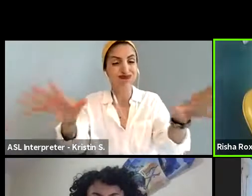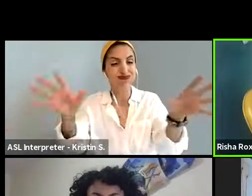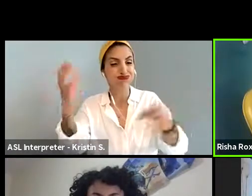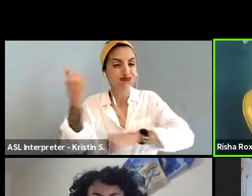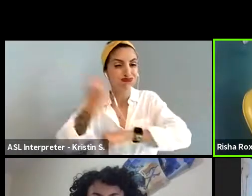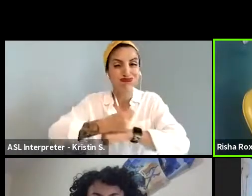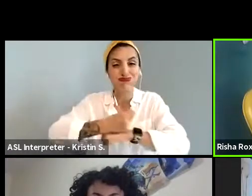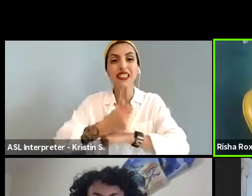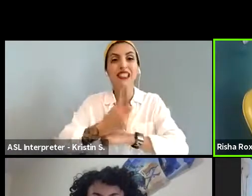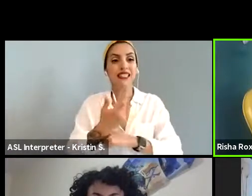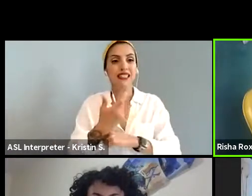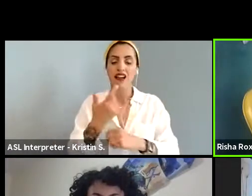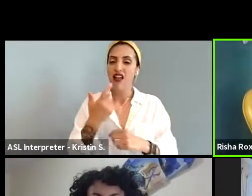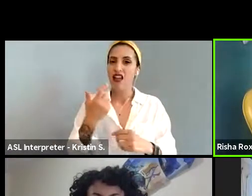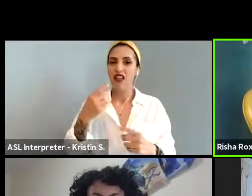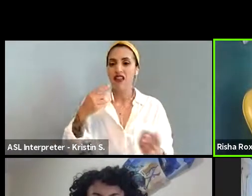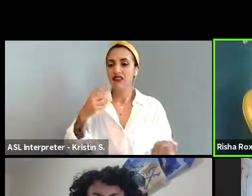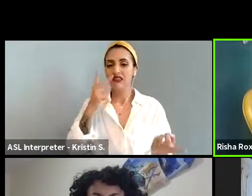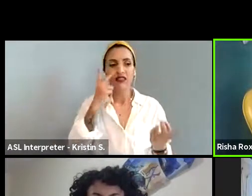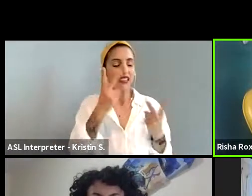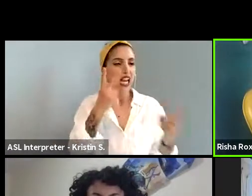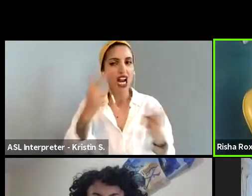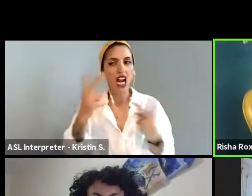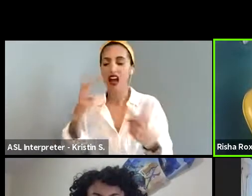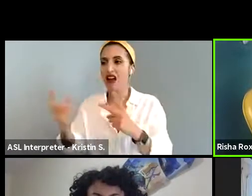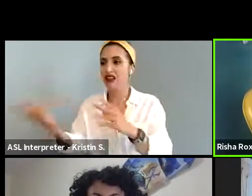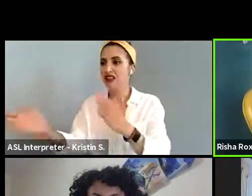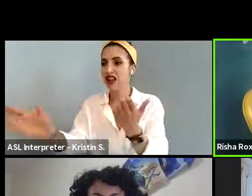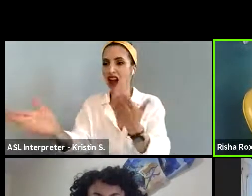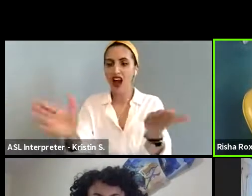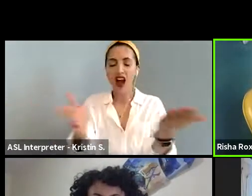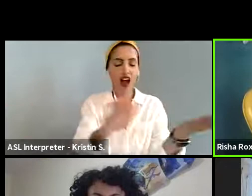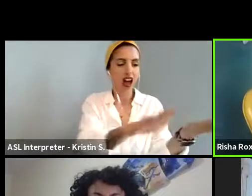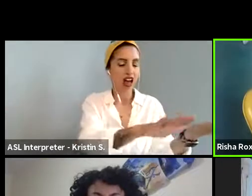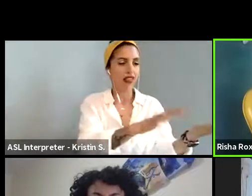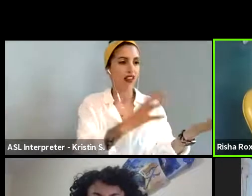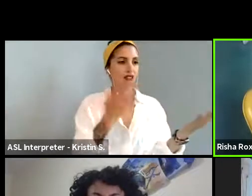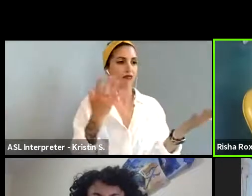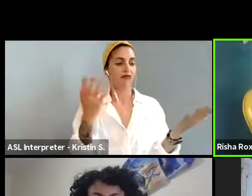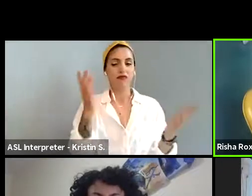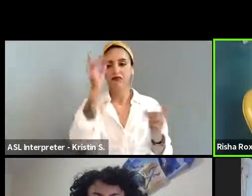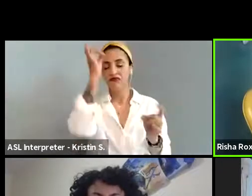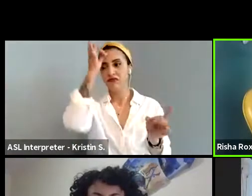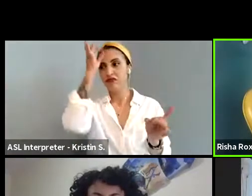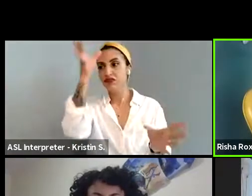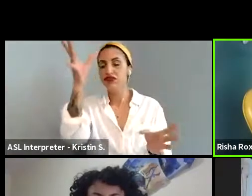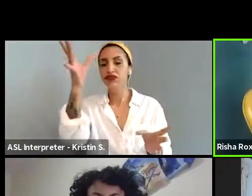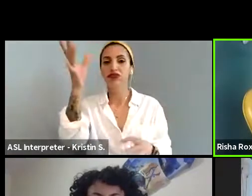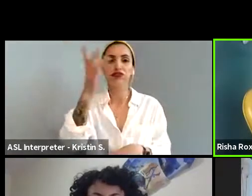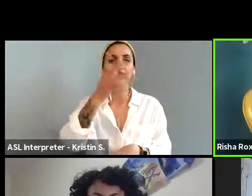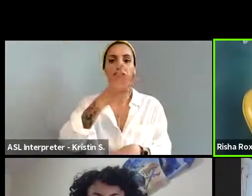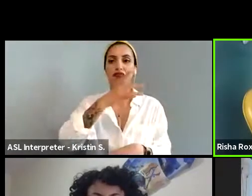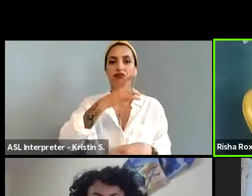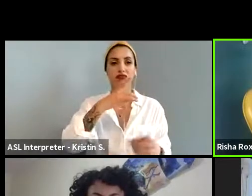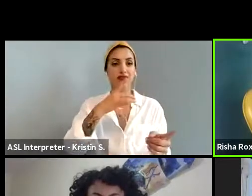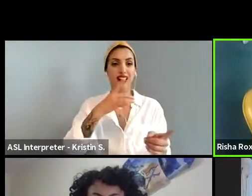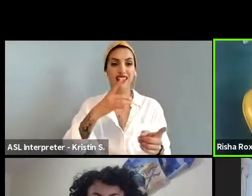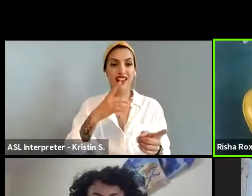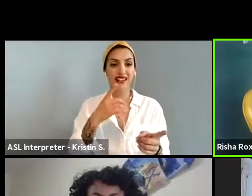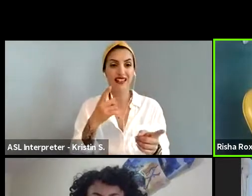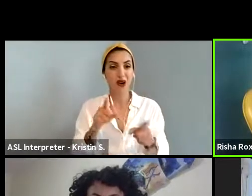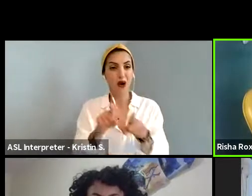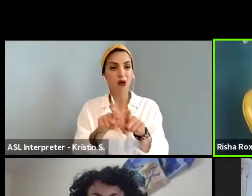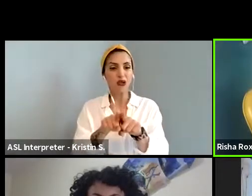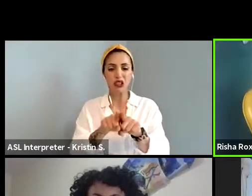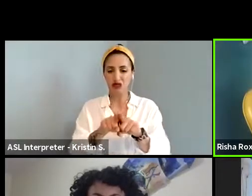death, which interestingly has nothing to do with COVID, it's just what's always with us, along with being taken deeply, deeply